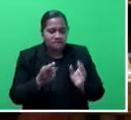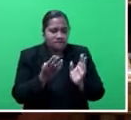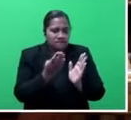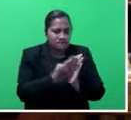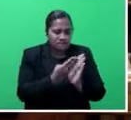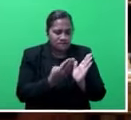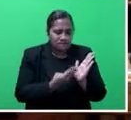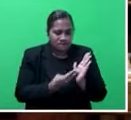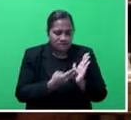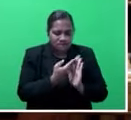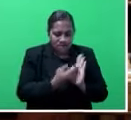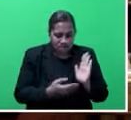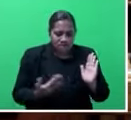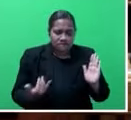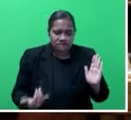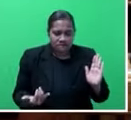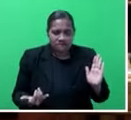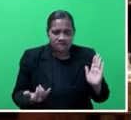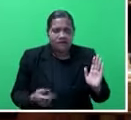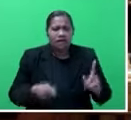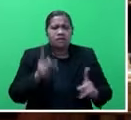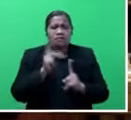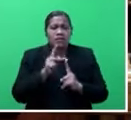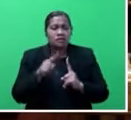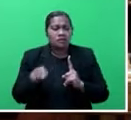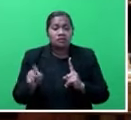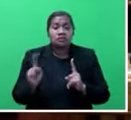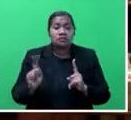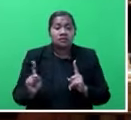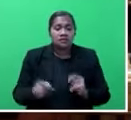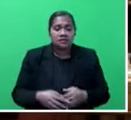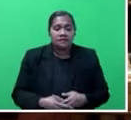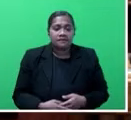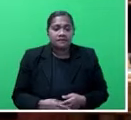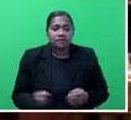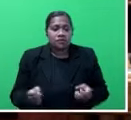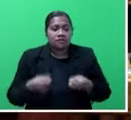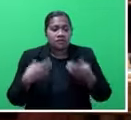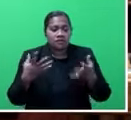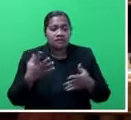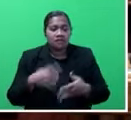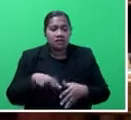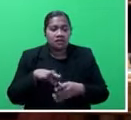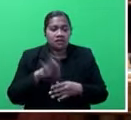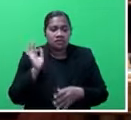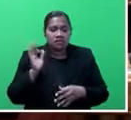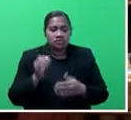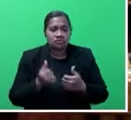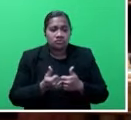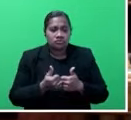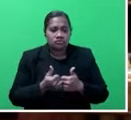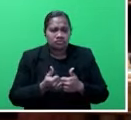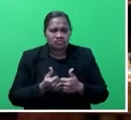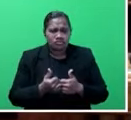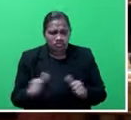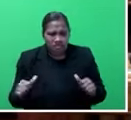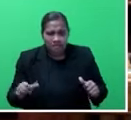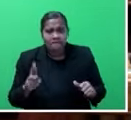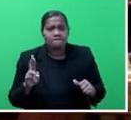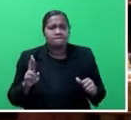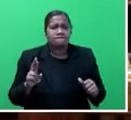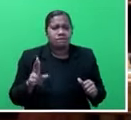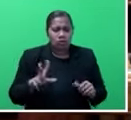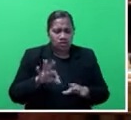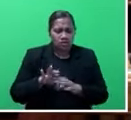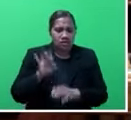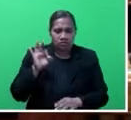was the purpose of that? The purpose of that was to give out election goodies for this